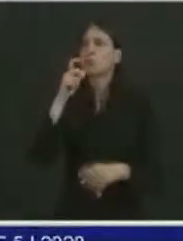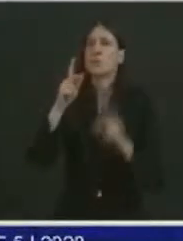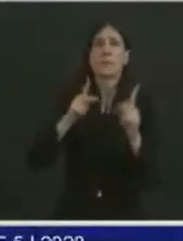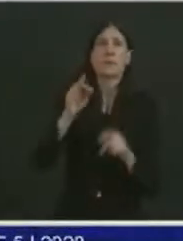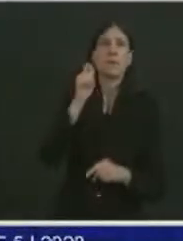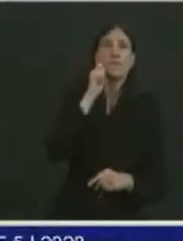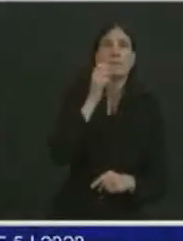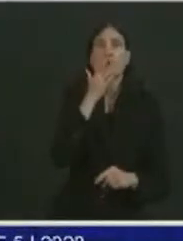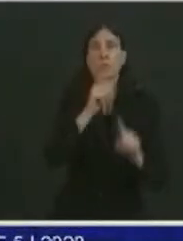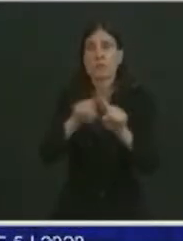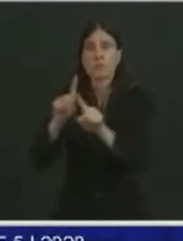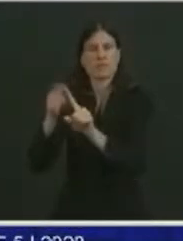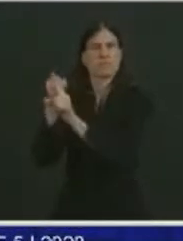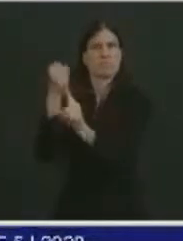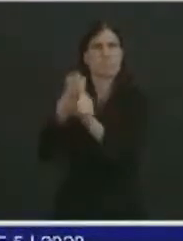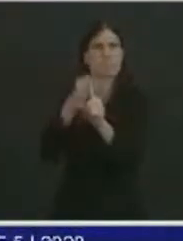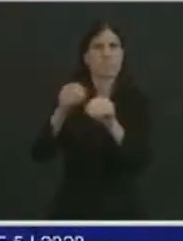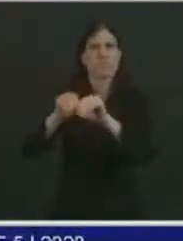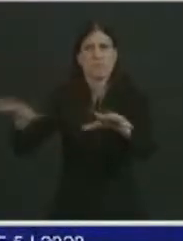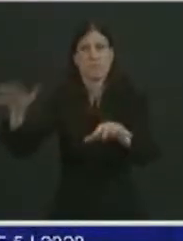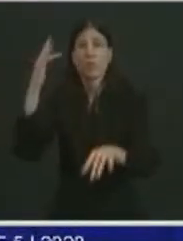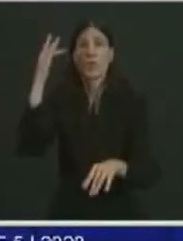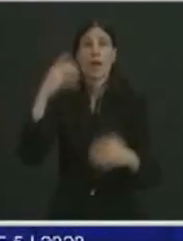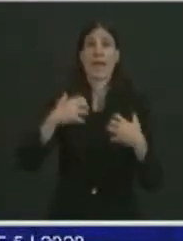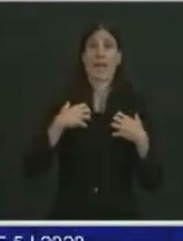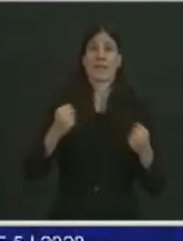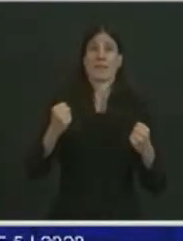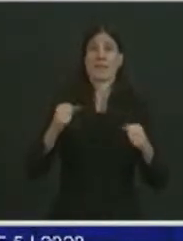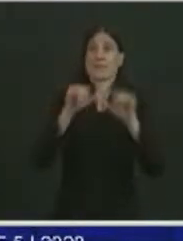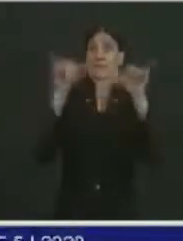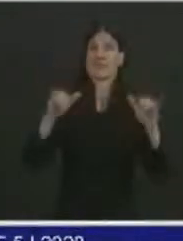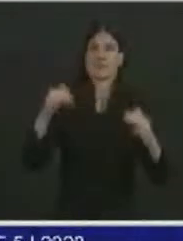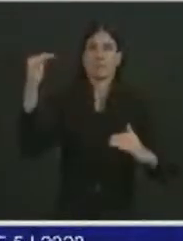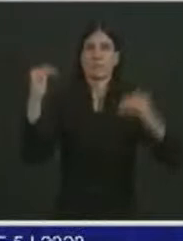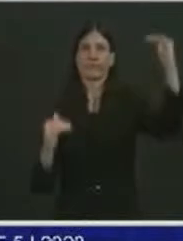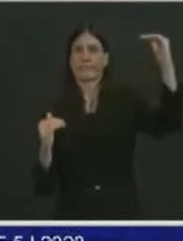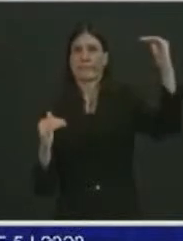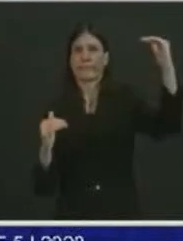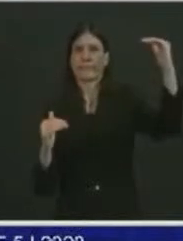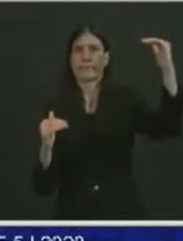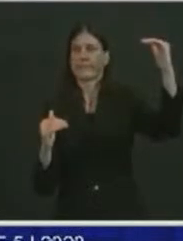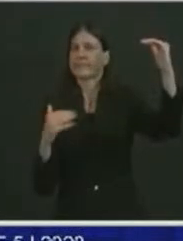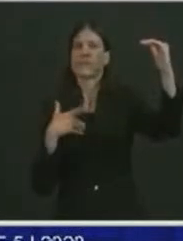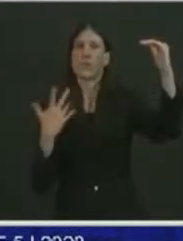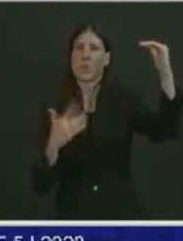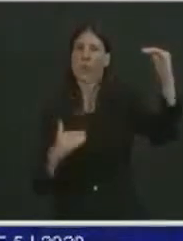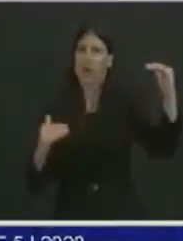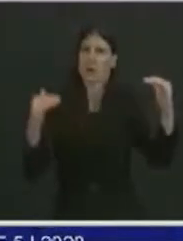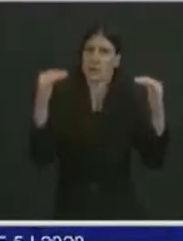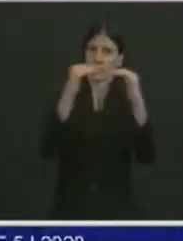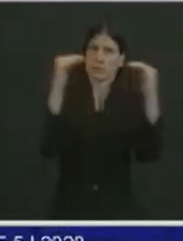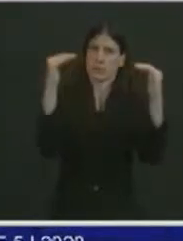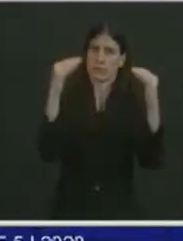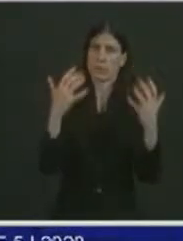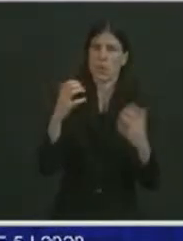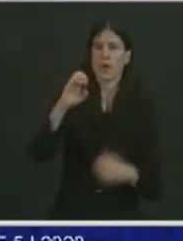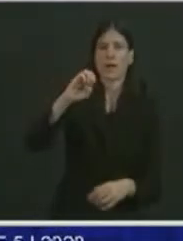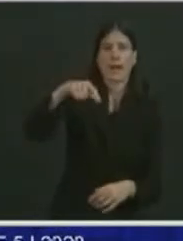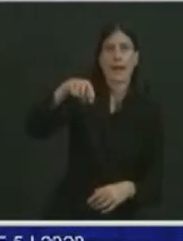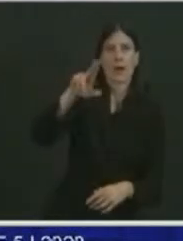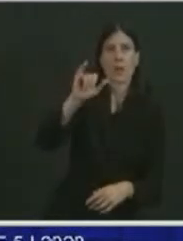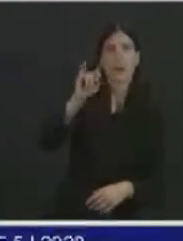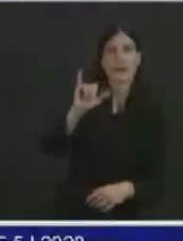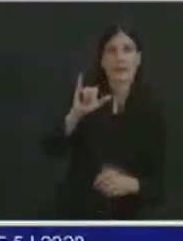As has been said, our vision in Rhode Island is that everyone has an equal opportunity to be healthy in Rhode Island, regardless of your zip